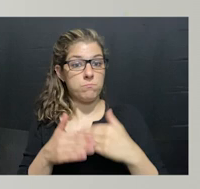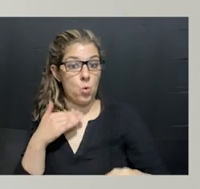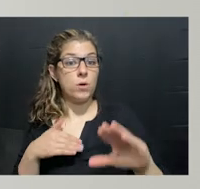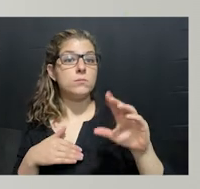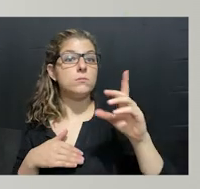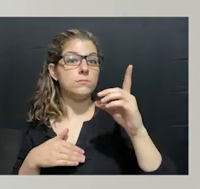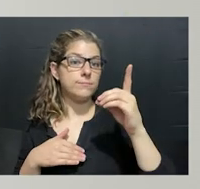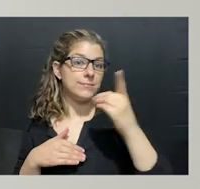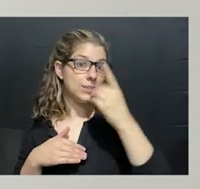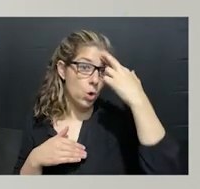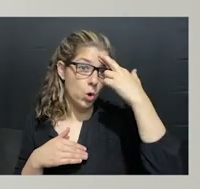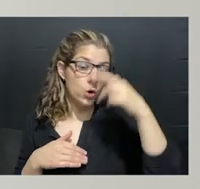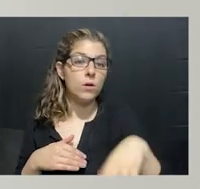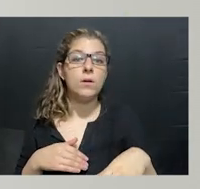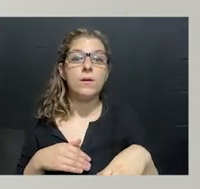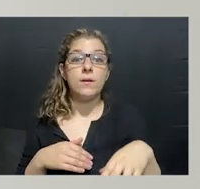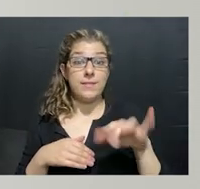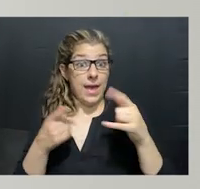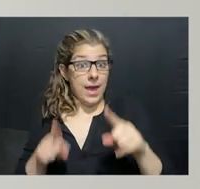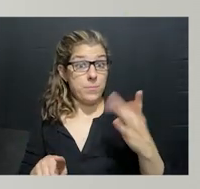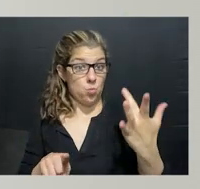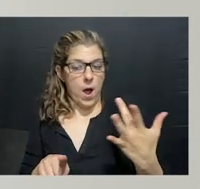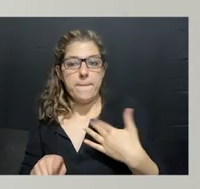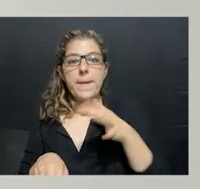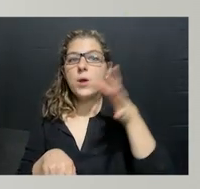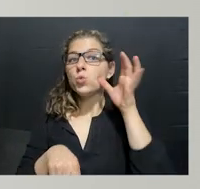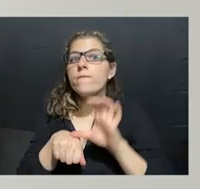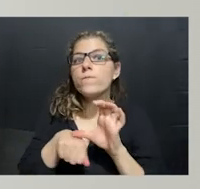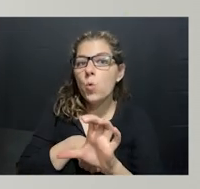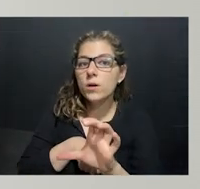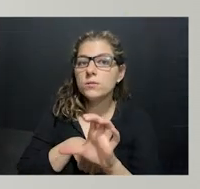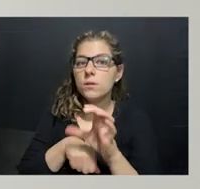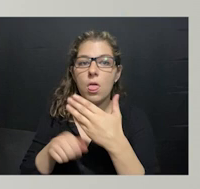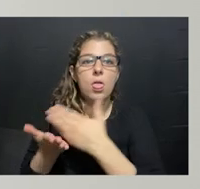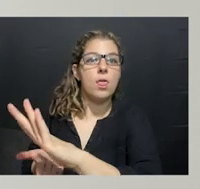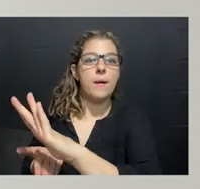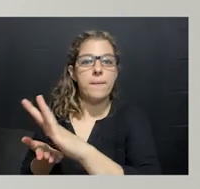Congo. That happened because my parents were forced out of their country by a